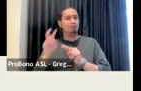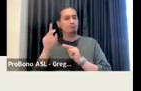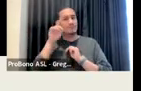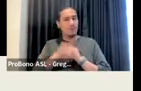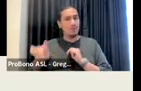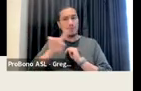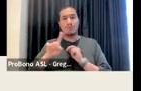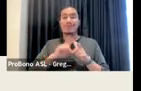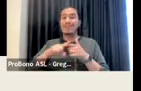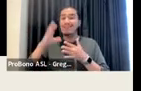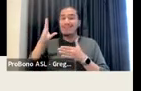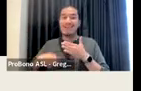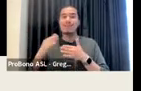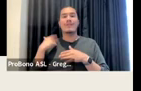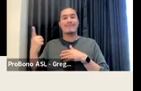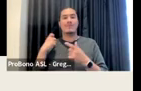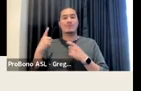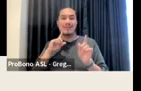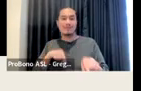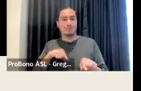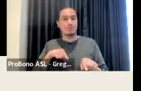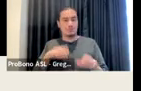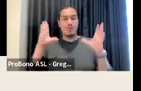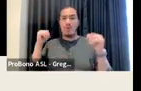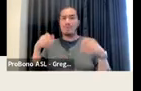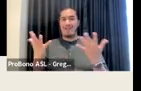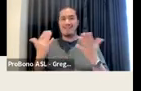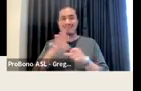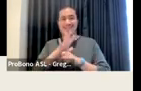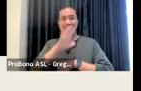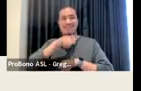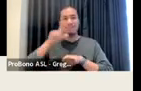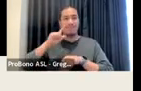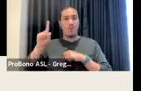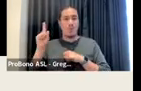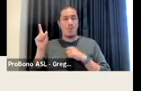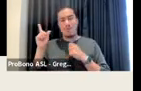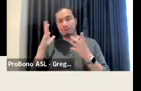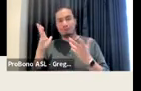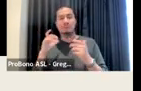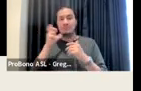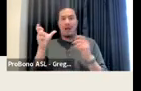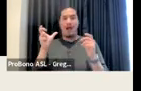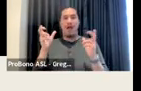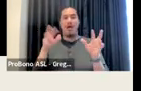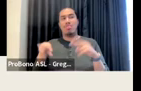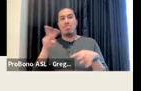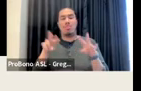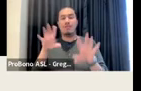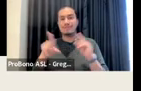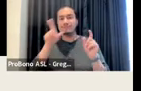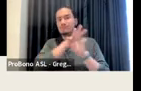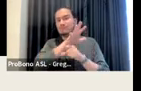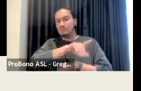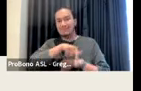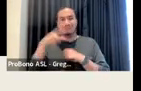we'll end with a Q&A. And I'm going to hope to give you enough time for Q&A to where it's not so much time that we're all just staring at each other, but enough time where you can ask